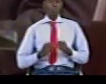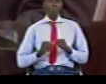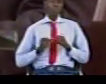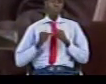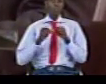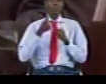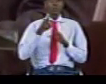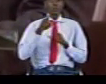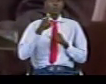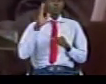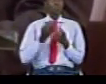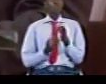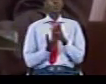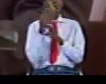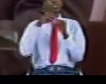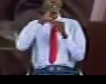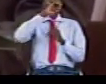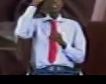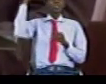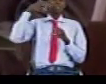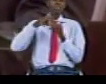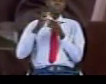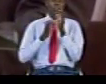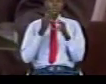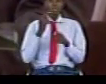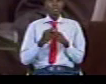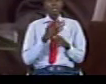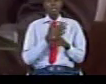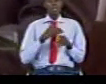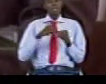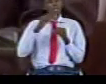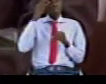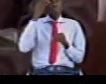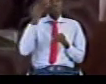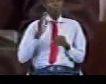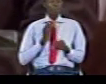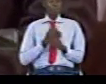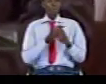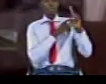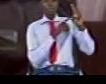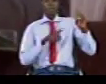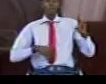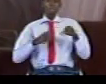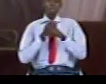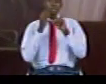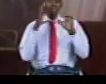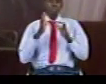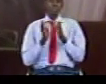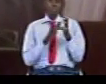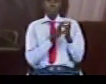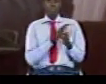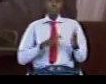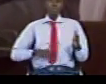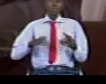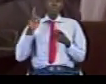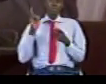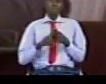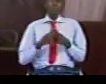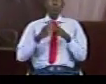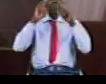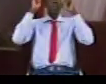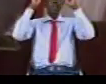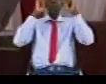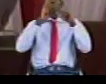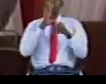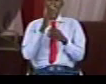grace and in the knowledge of our Lord and Savior Jesus Christ. To him the glory